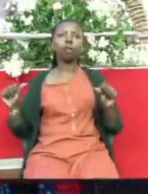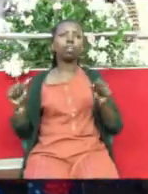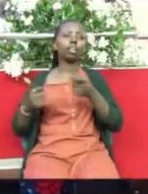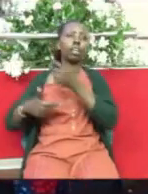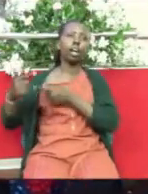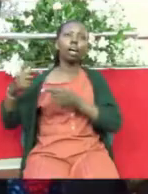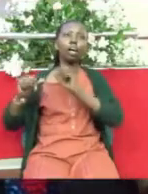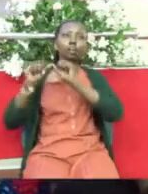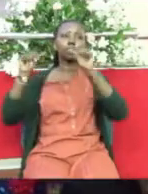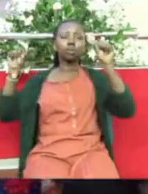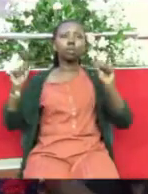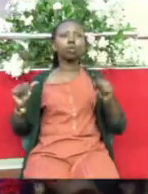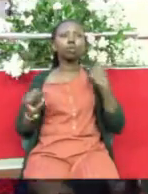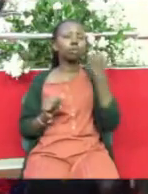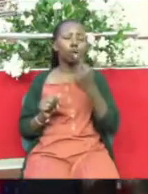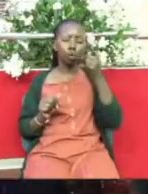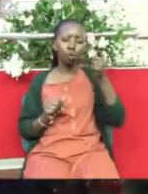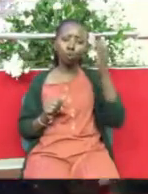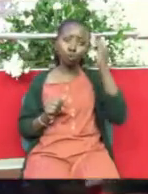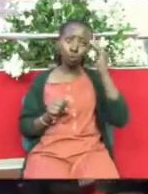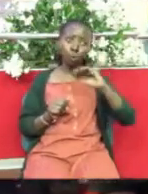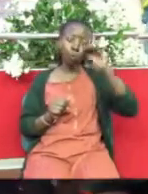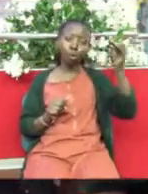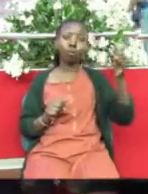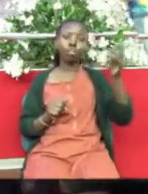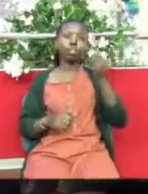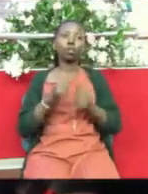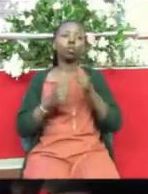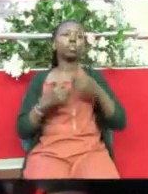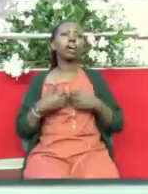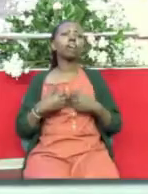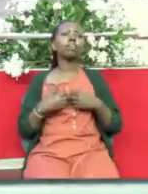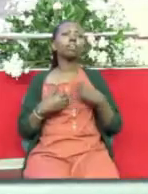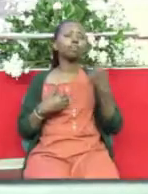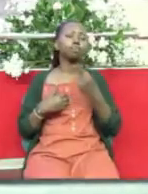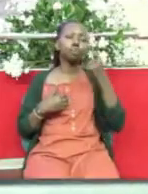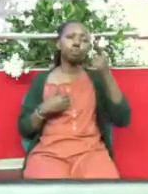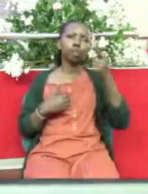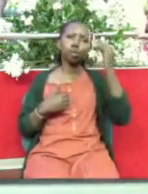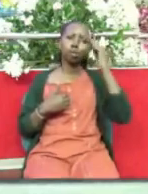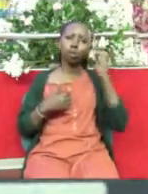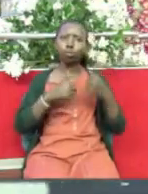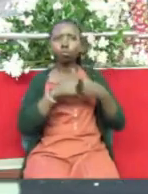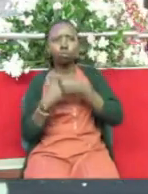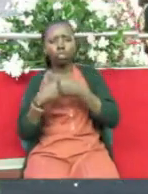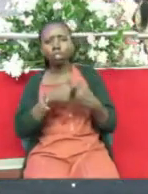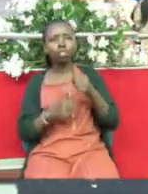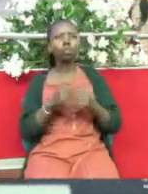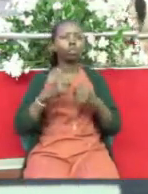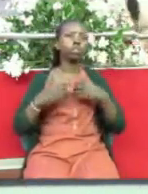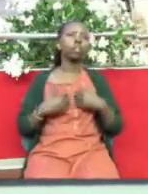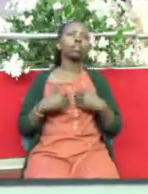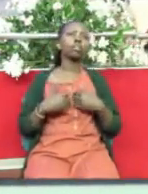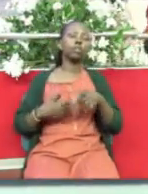altar. Only you knows what the mountain has done in your life. Only you knows the challenges that have been in your life. You